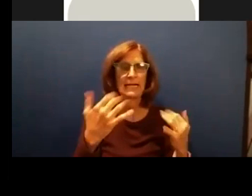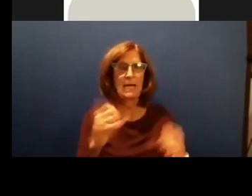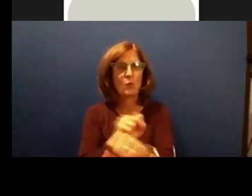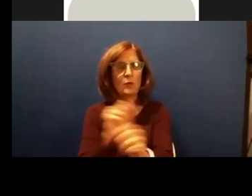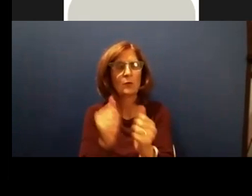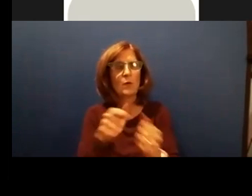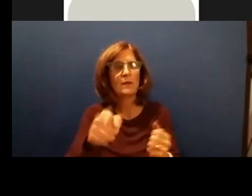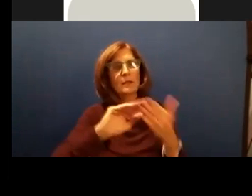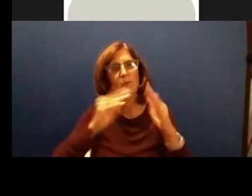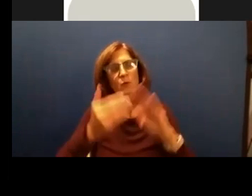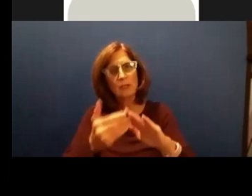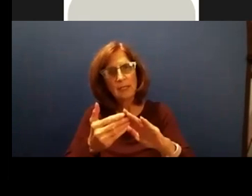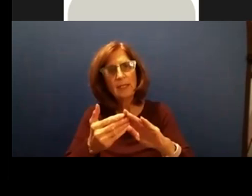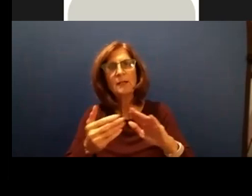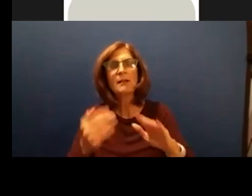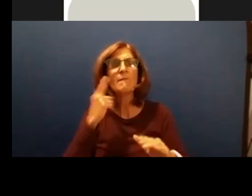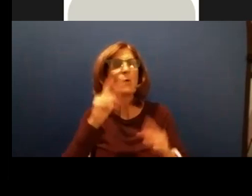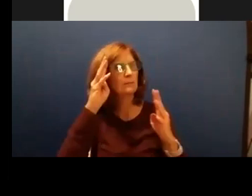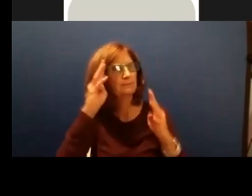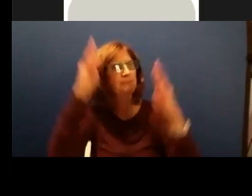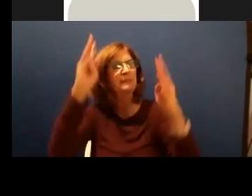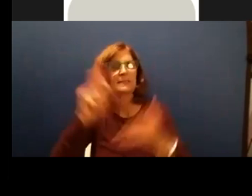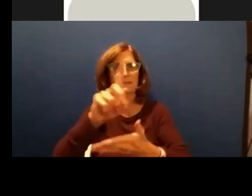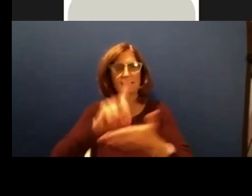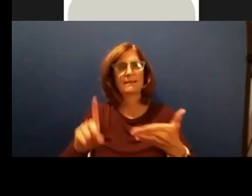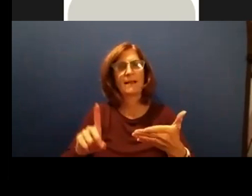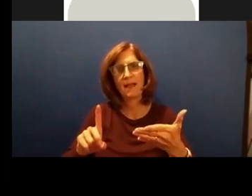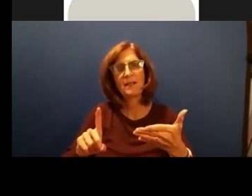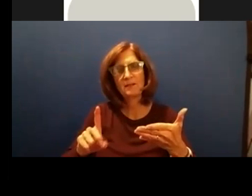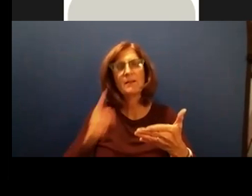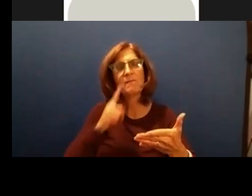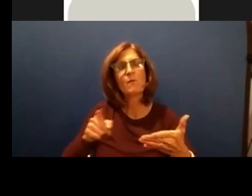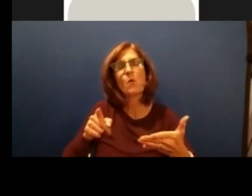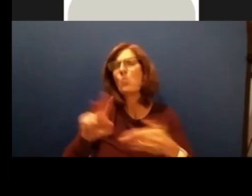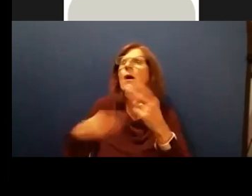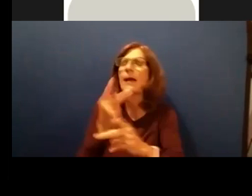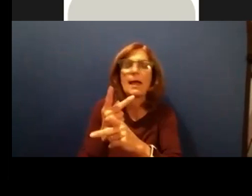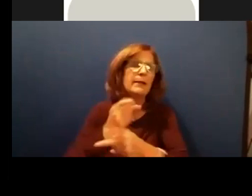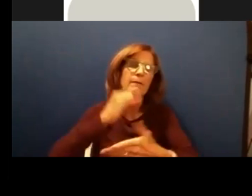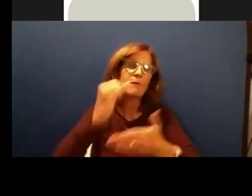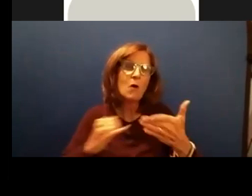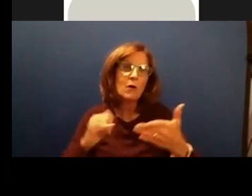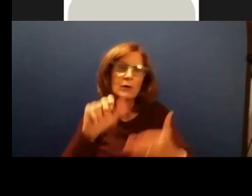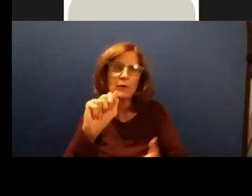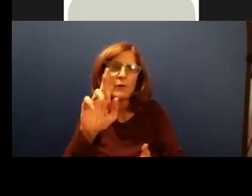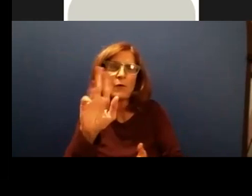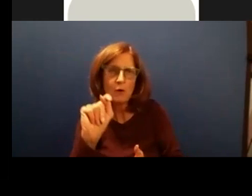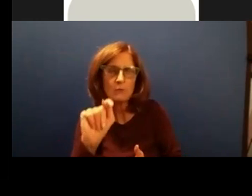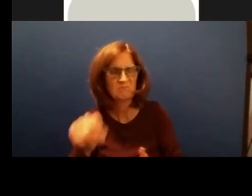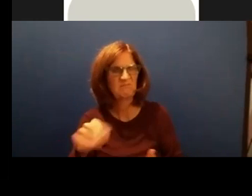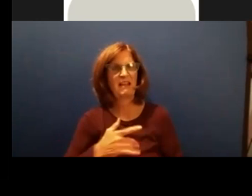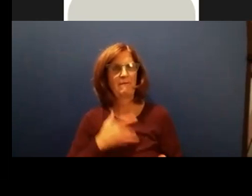on that design of the art. And so that'll be a nice enhancement